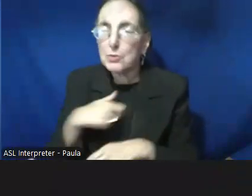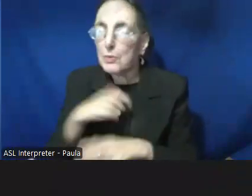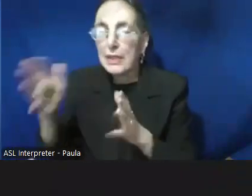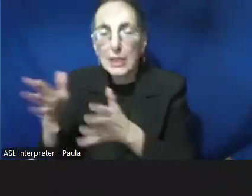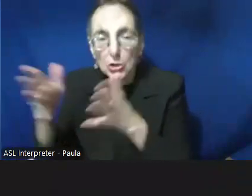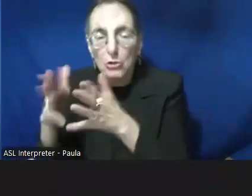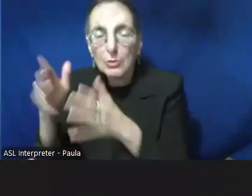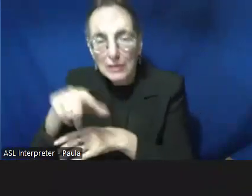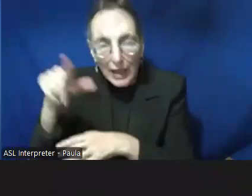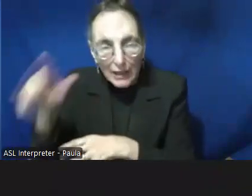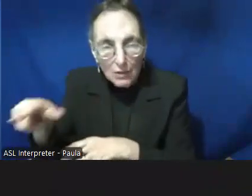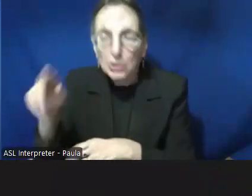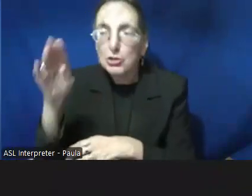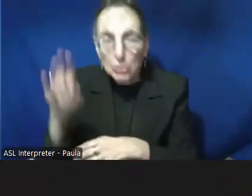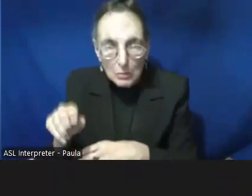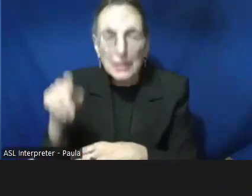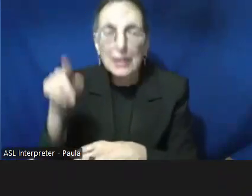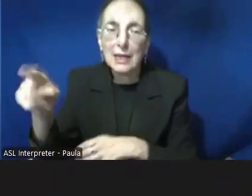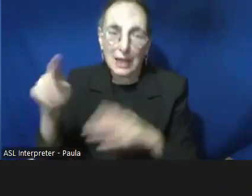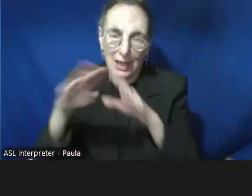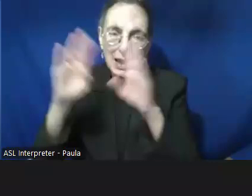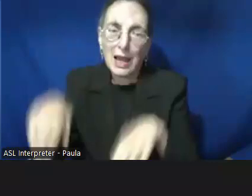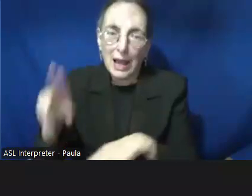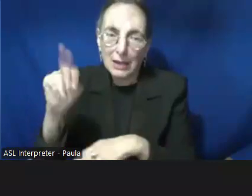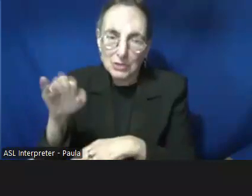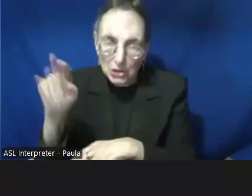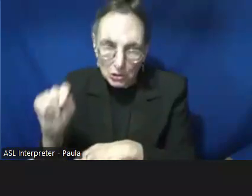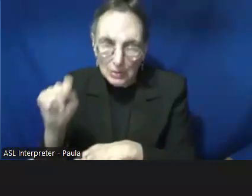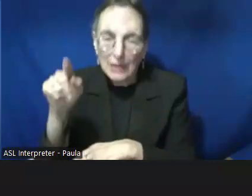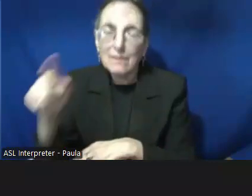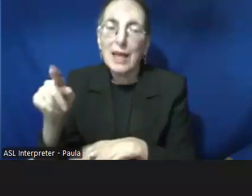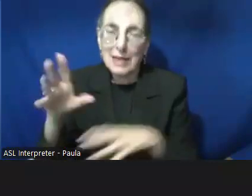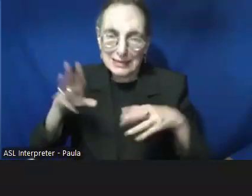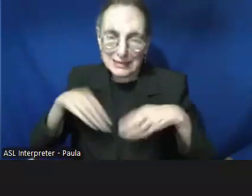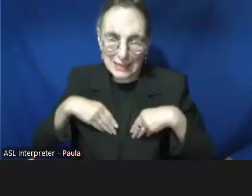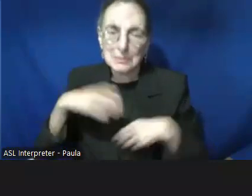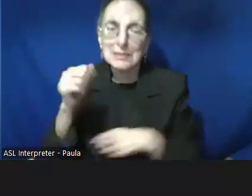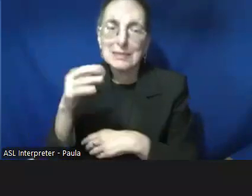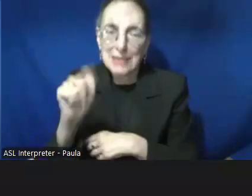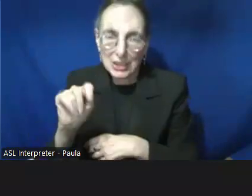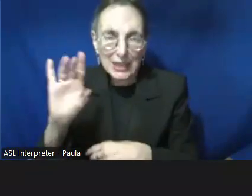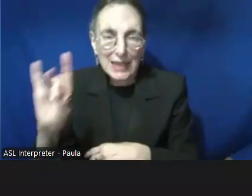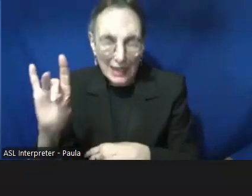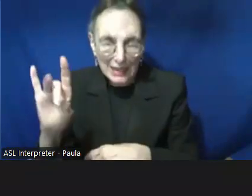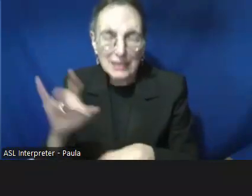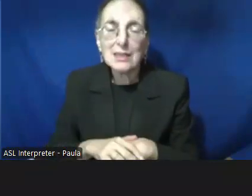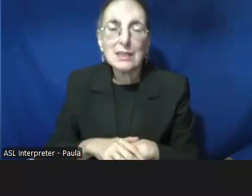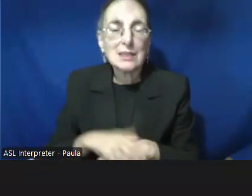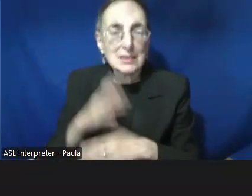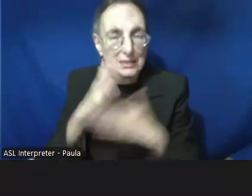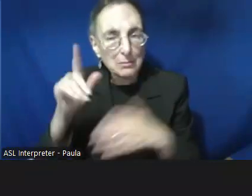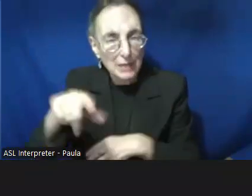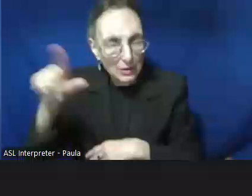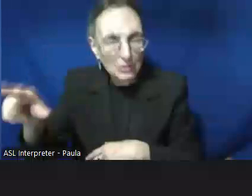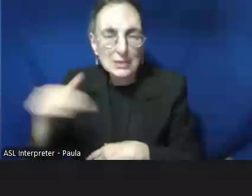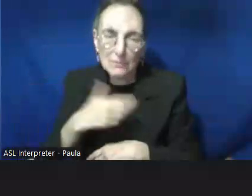be one of the housing units that accept the Section 8 vouchers. Because some of the landlords have a really good